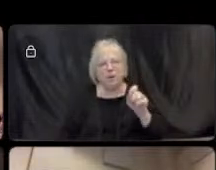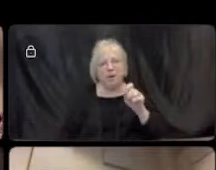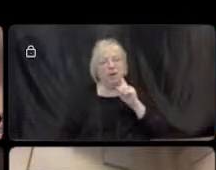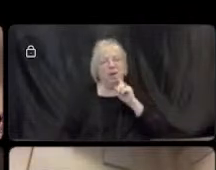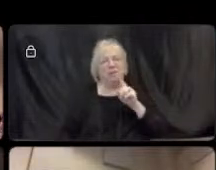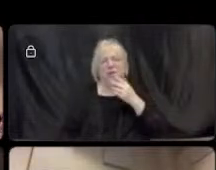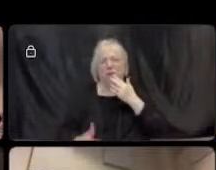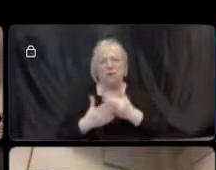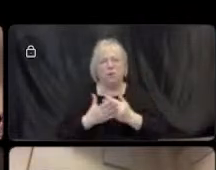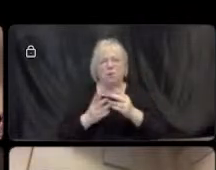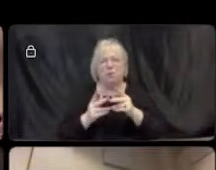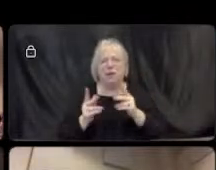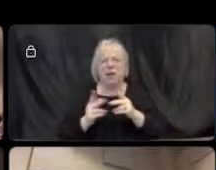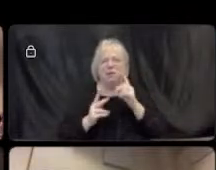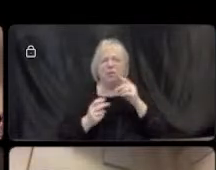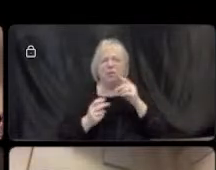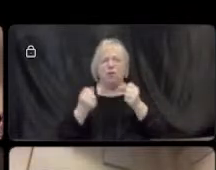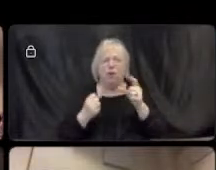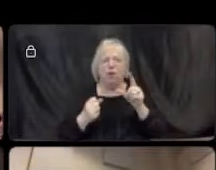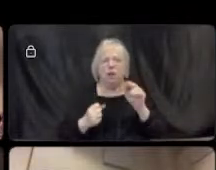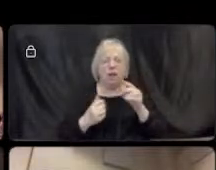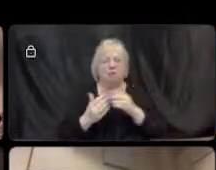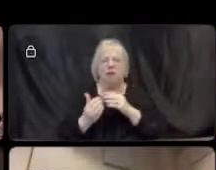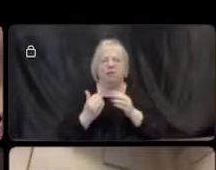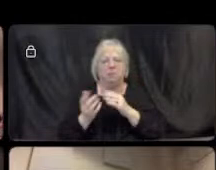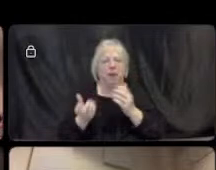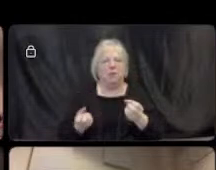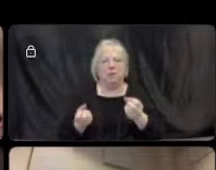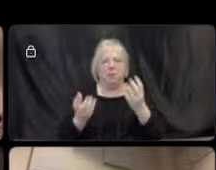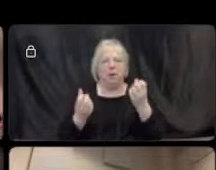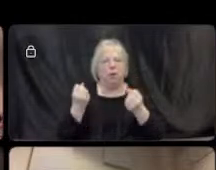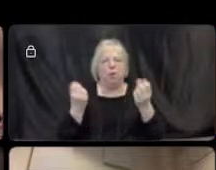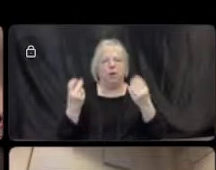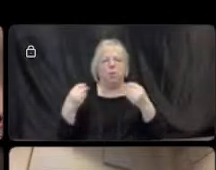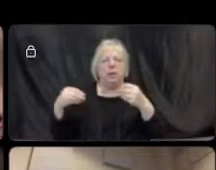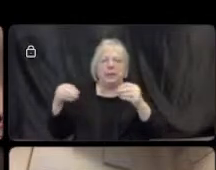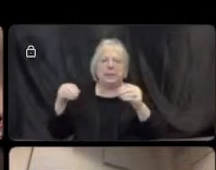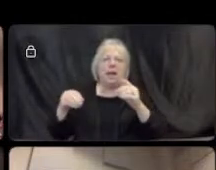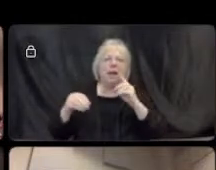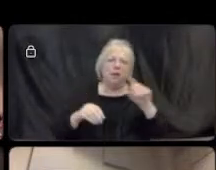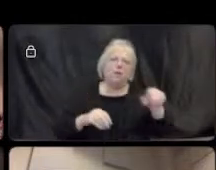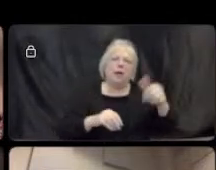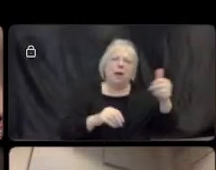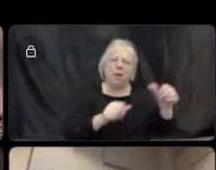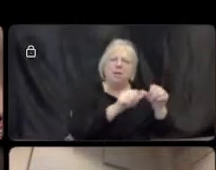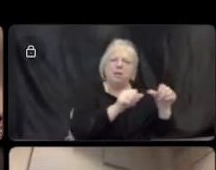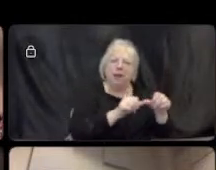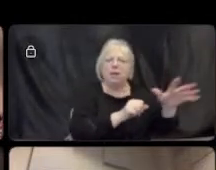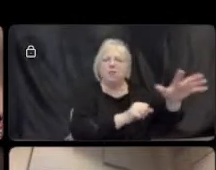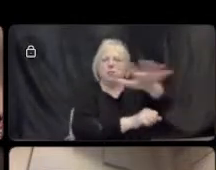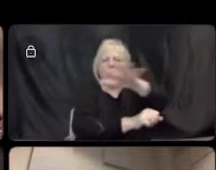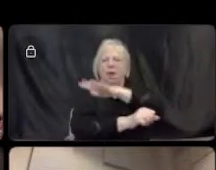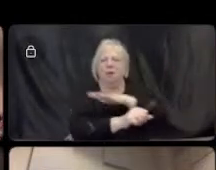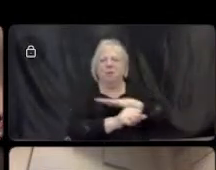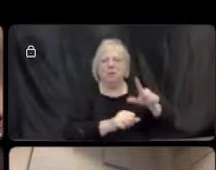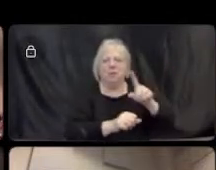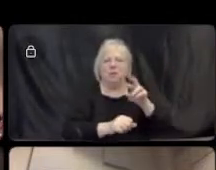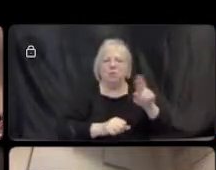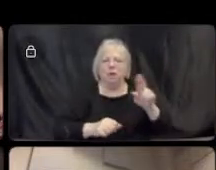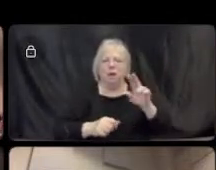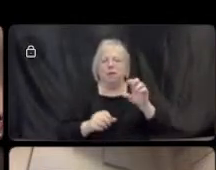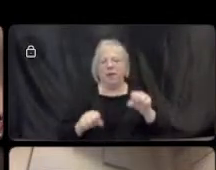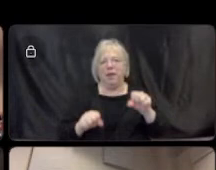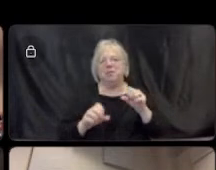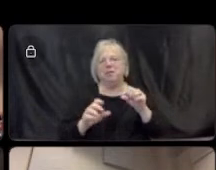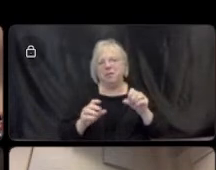what size it is. We got plenty of other areas in the city that you can maybe more